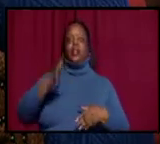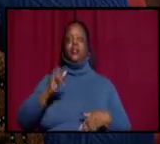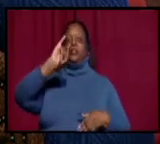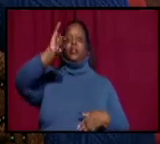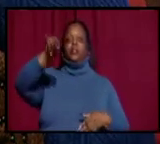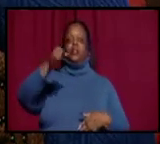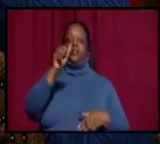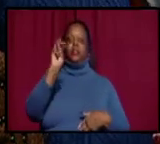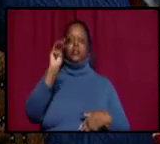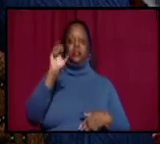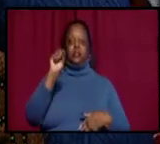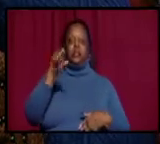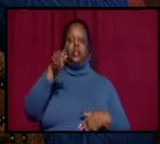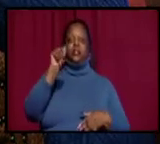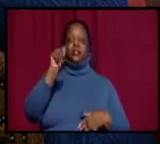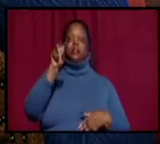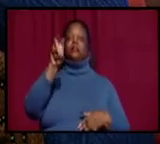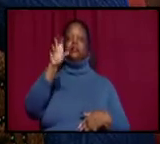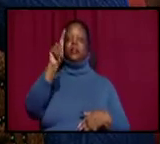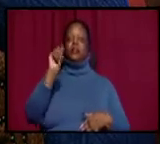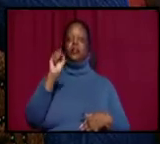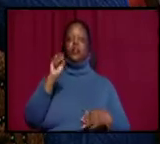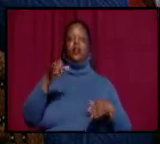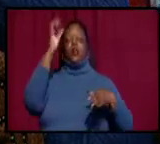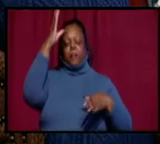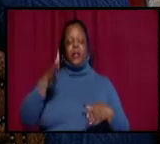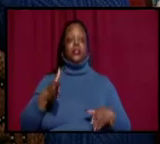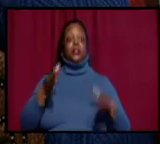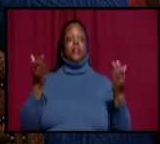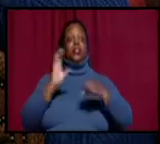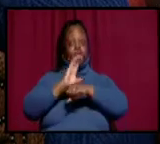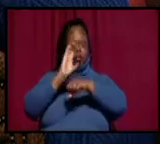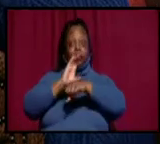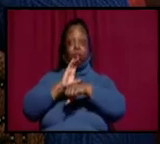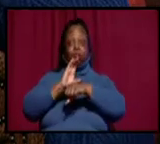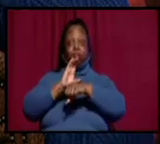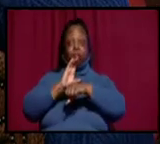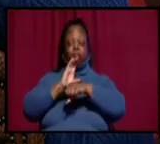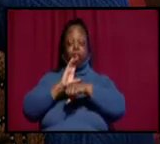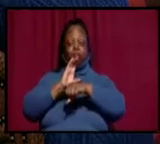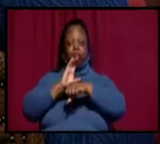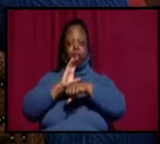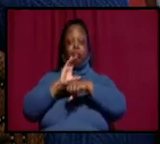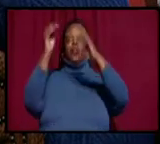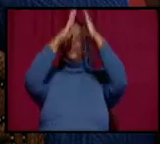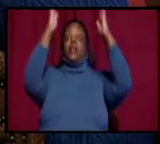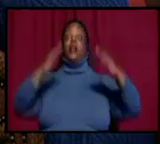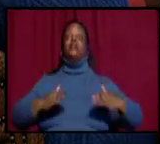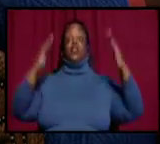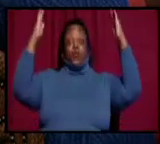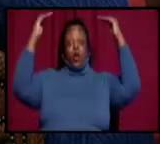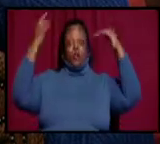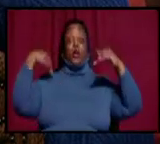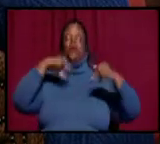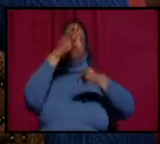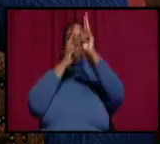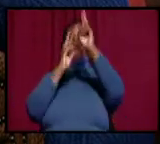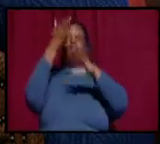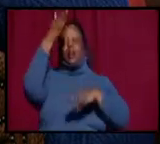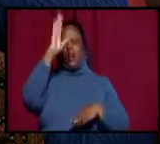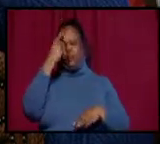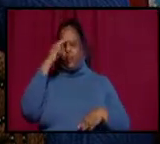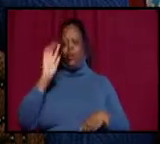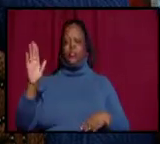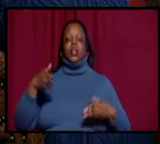James T. Meeks. Amen. The pastor of the Salem Baptist Church. Amen. The House of Hope. We do honor God for